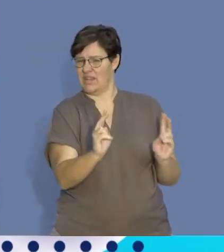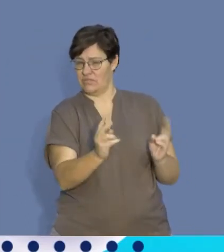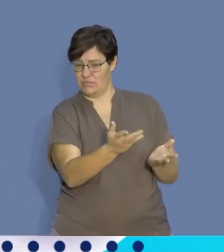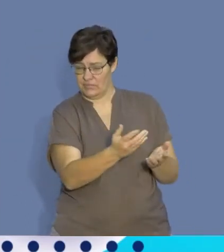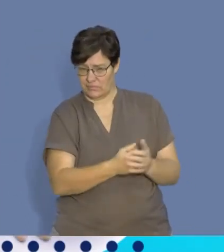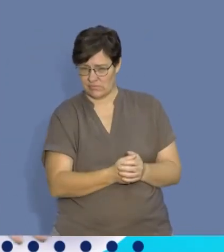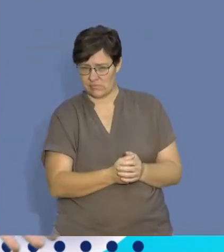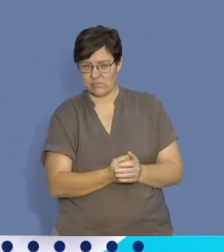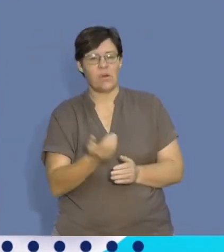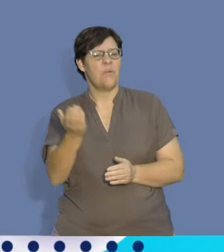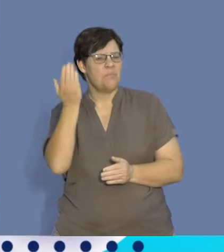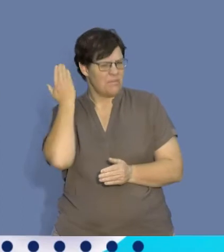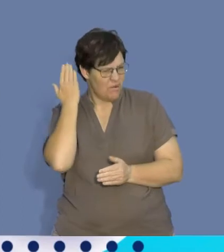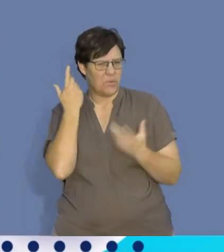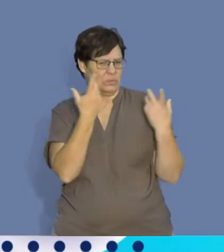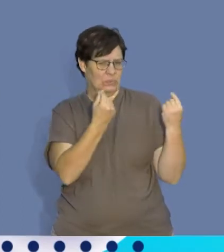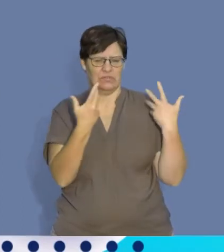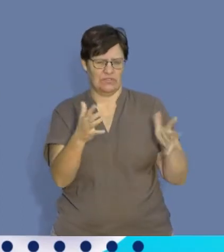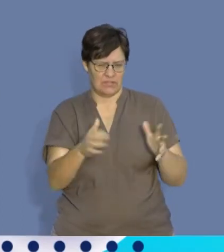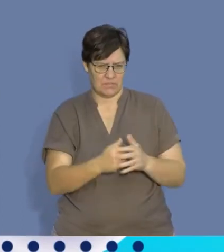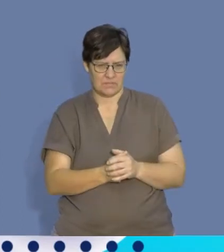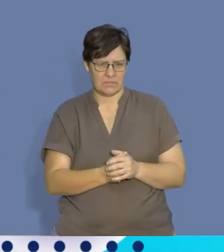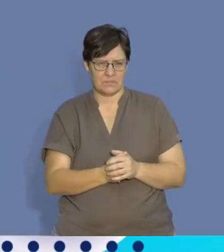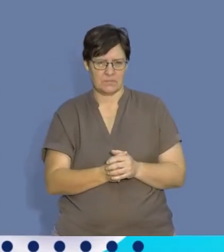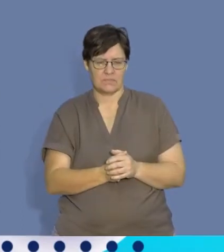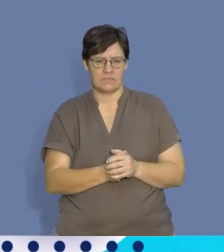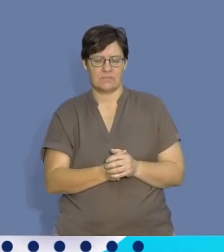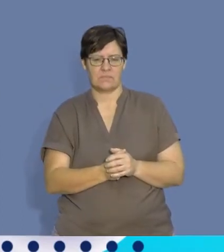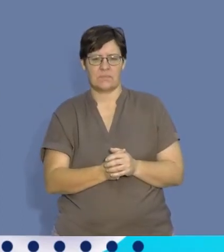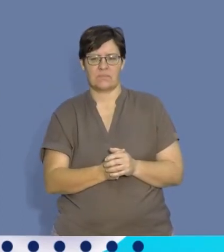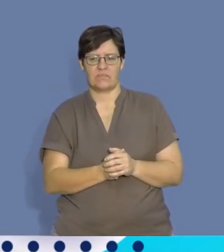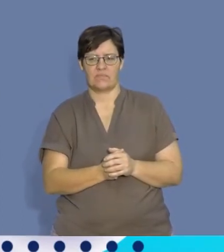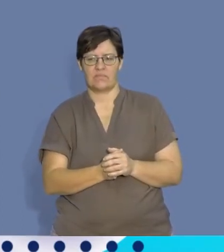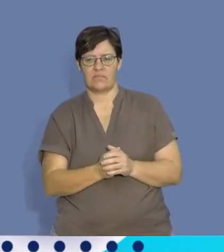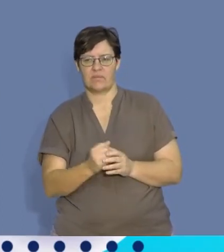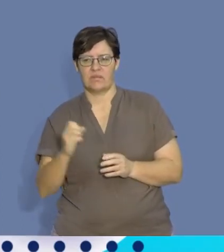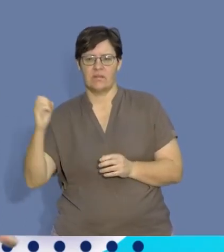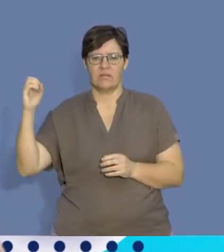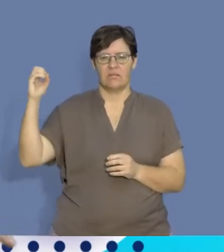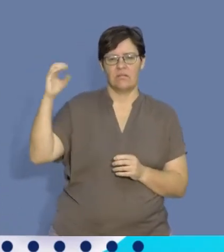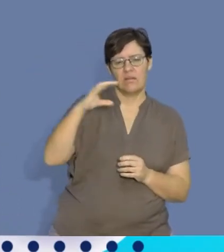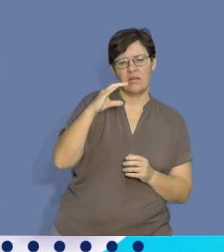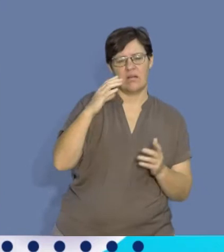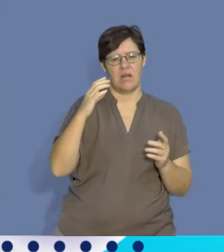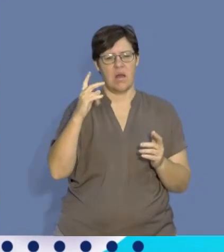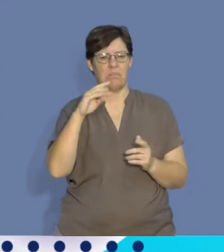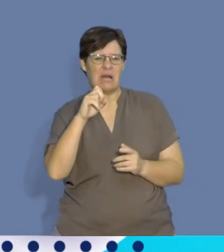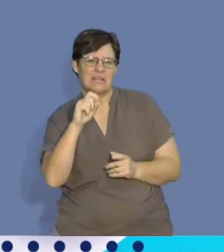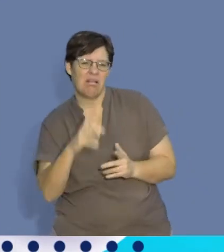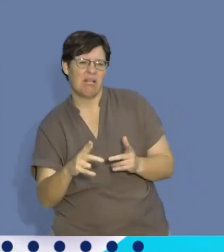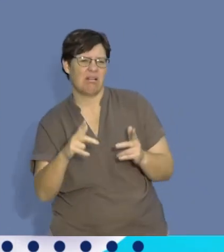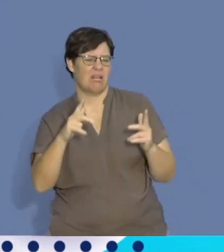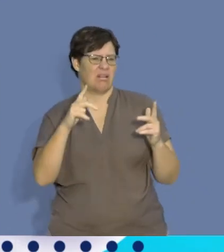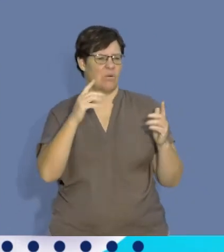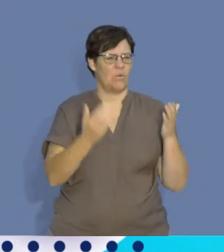before in your curriculum. You've spoken about light being a wave. You've spoken about light being a particle. But what